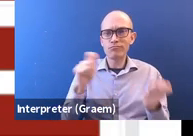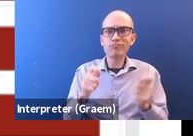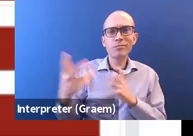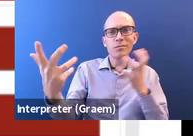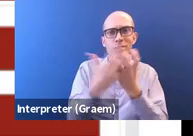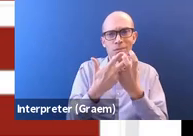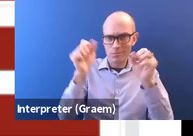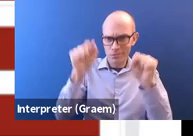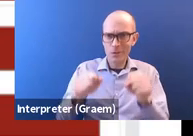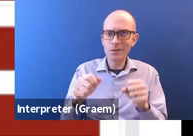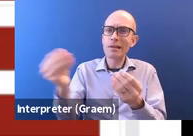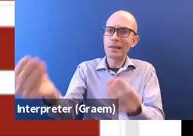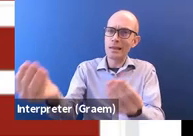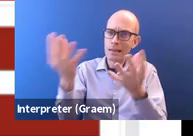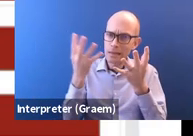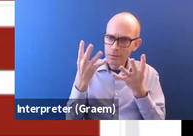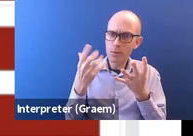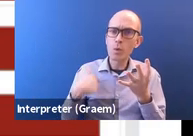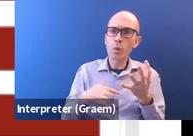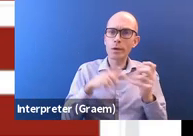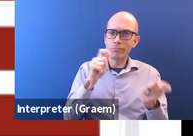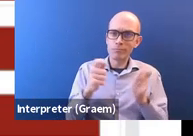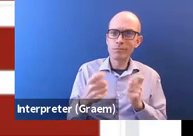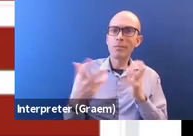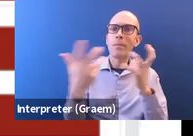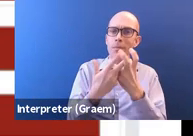out to us and we'll take care of that.